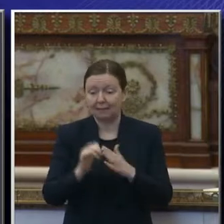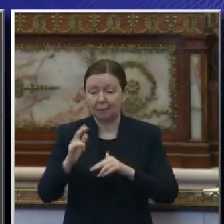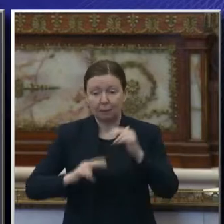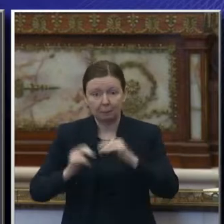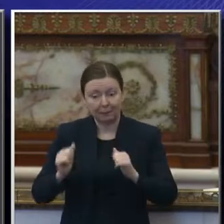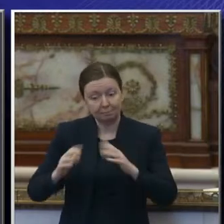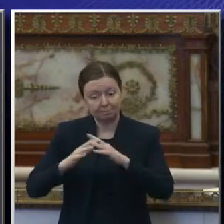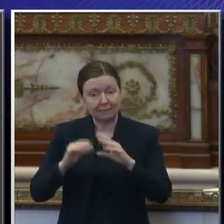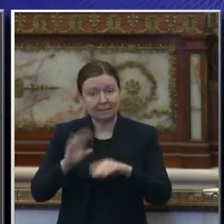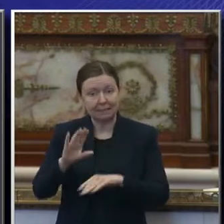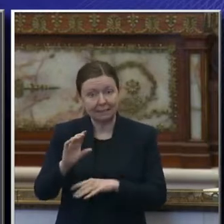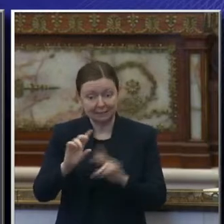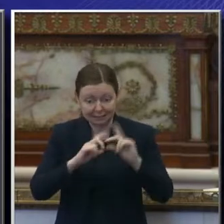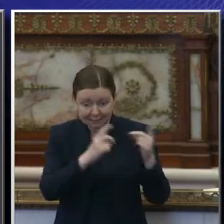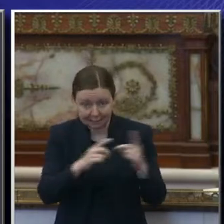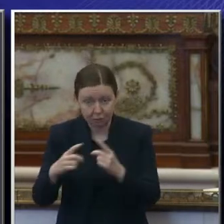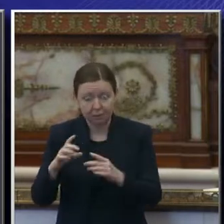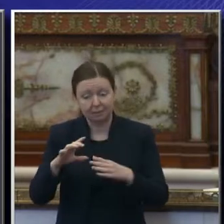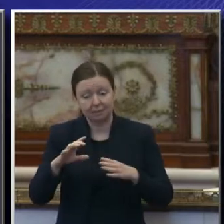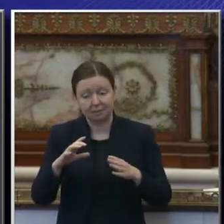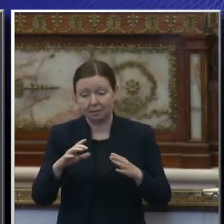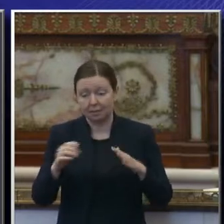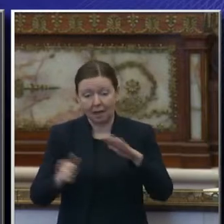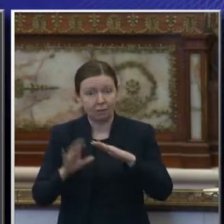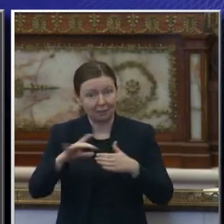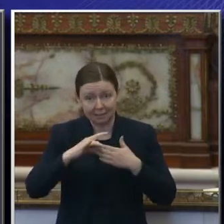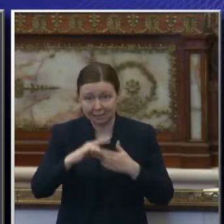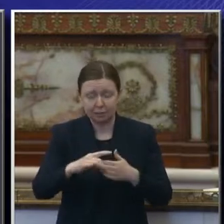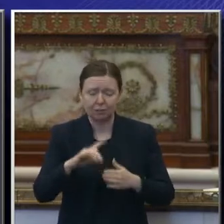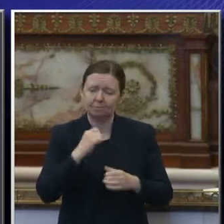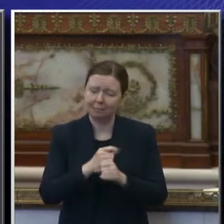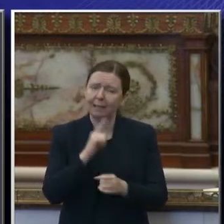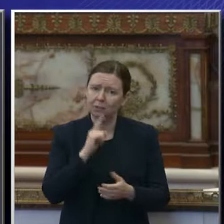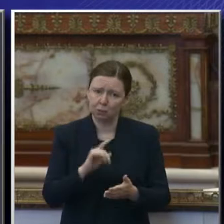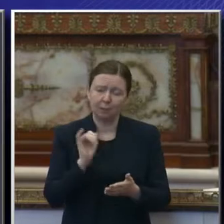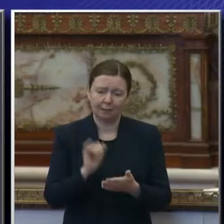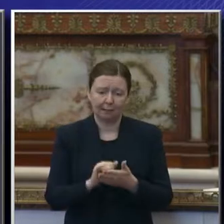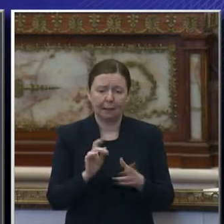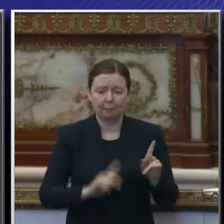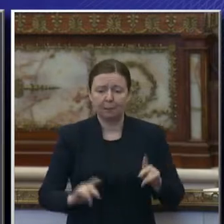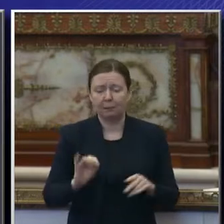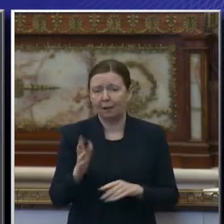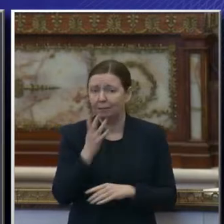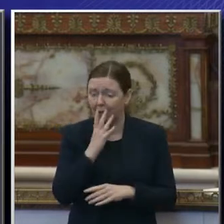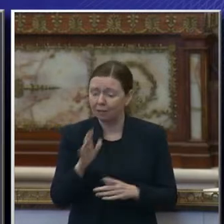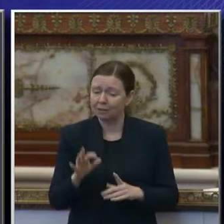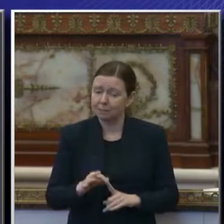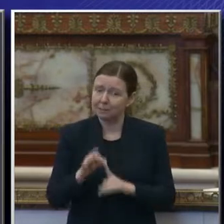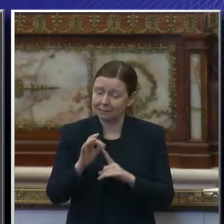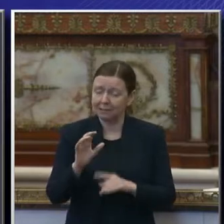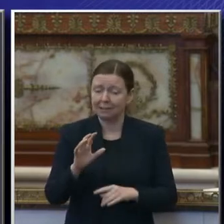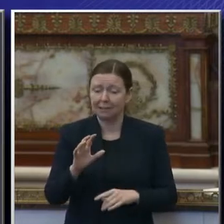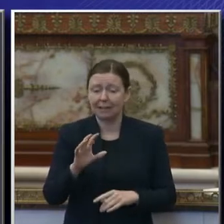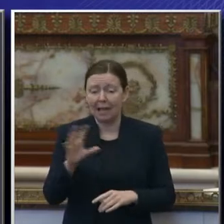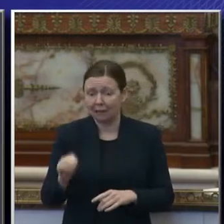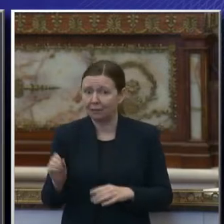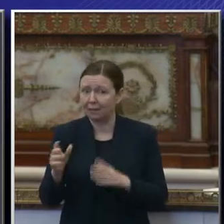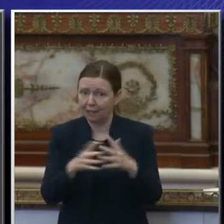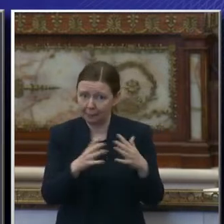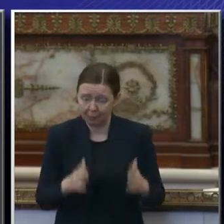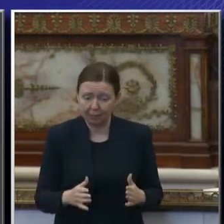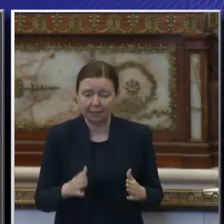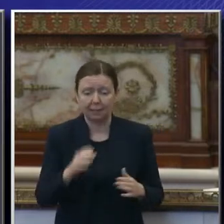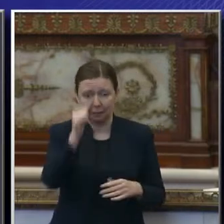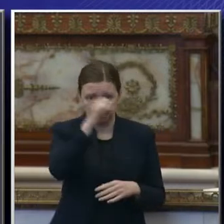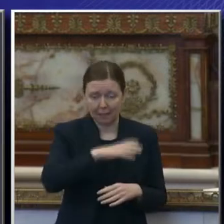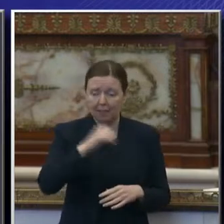district, under his leadership, he has ensured that people of color, and particularly African-American men and women in